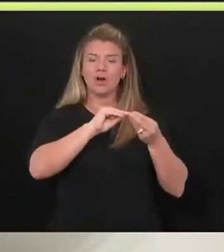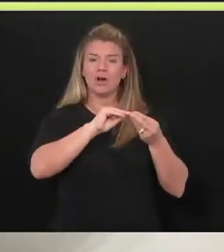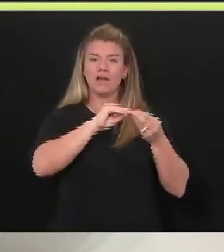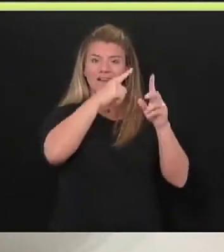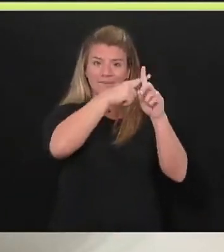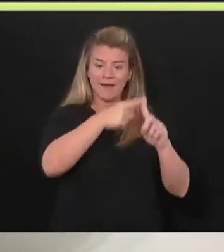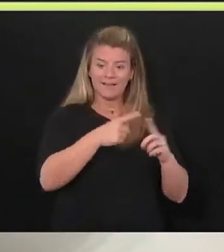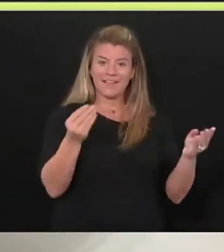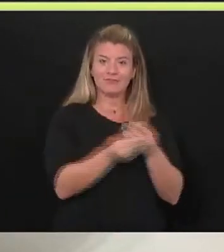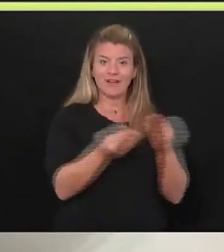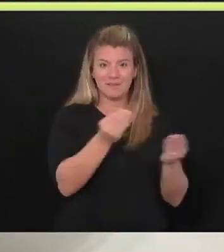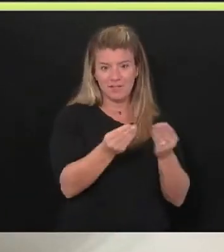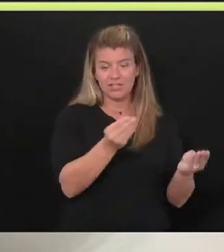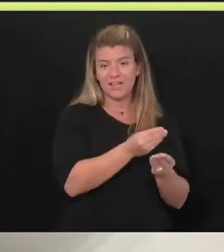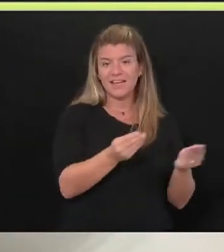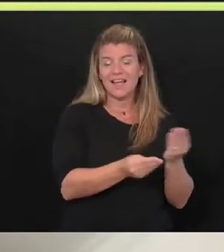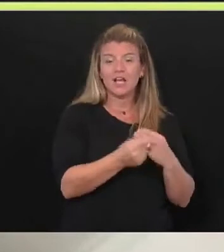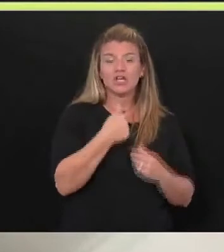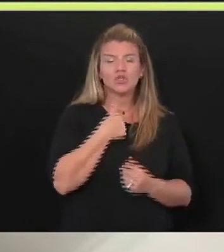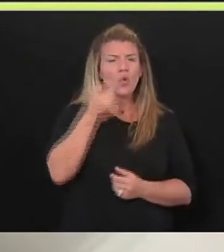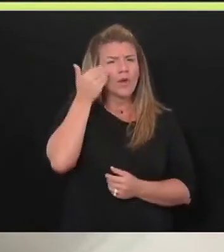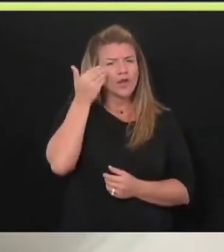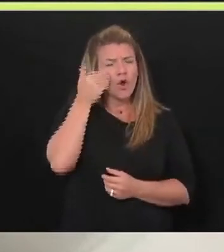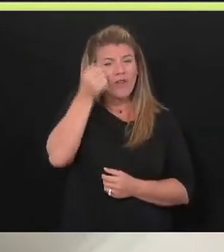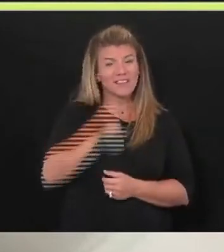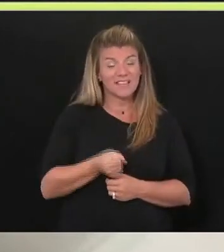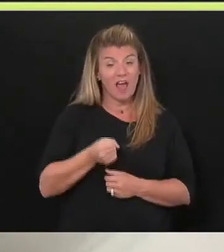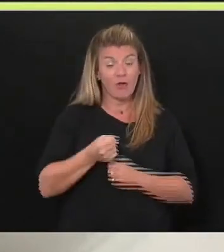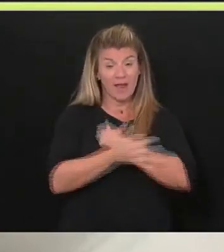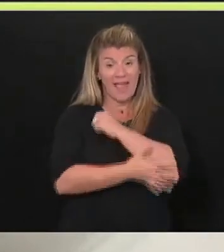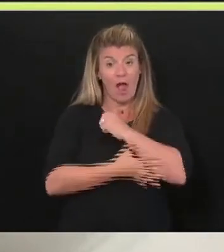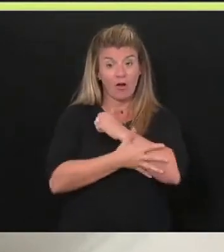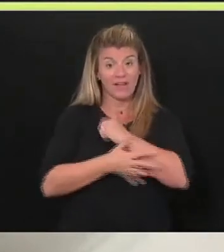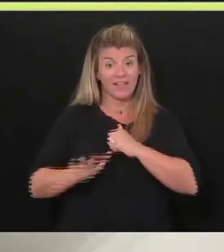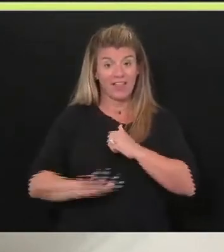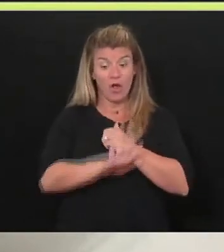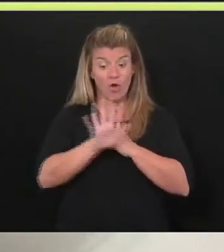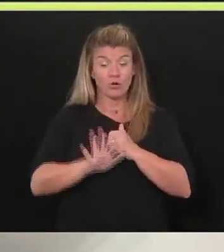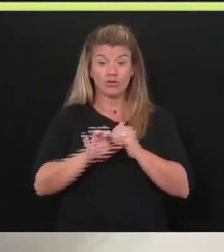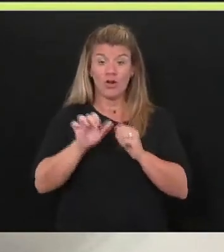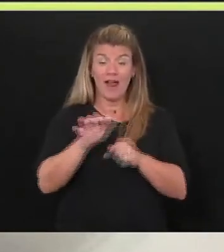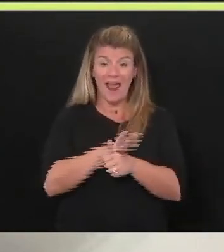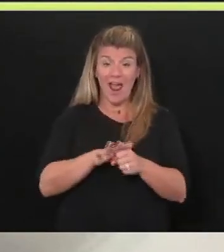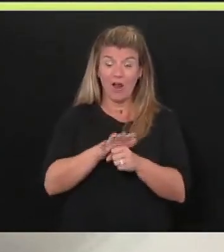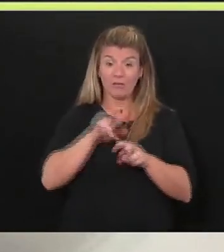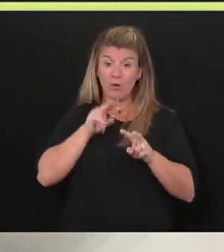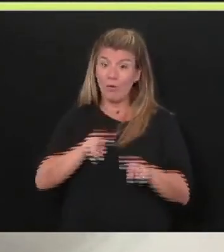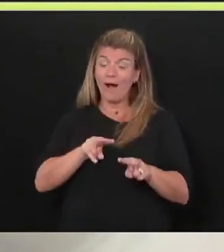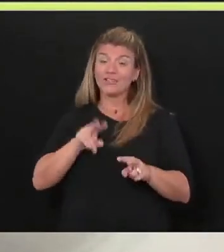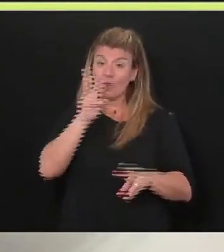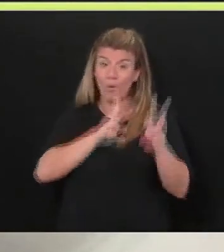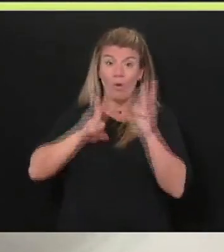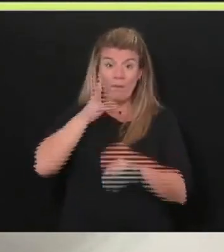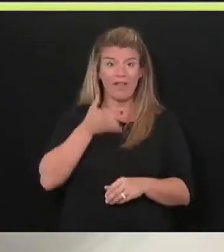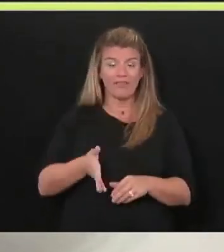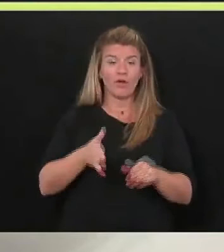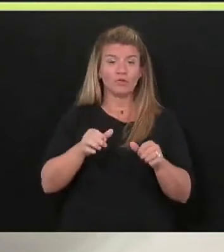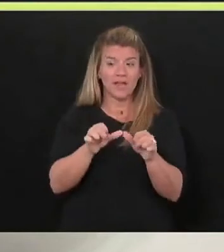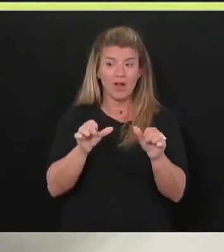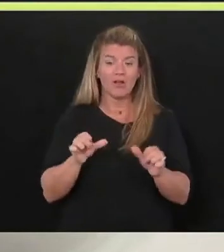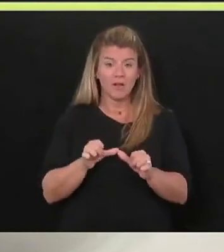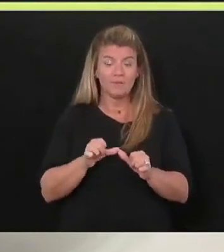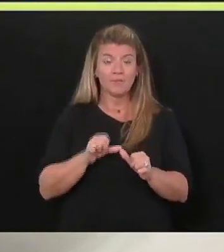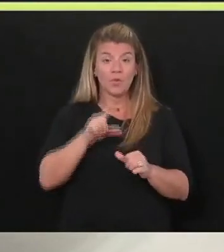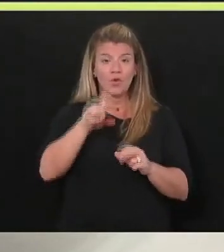transmission. And we know that the southern counties are still areas that we are very concerned about. When we look